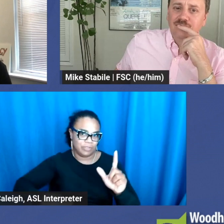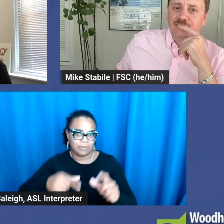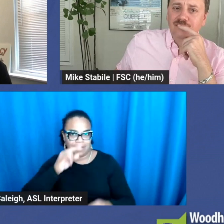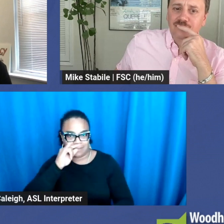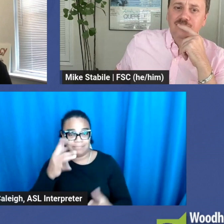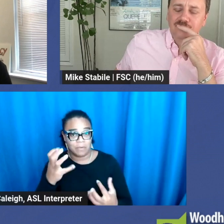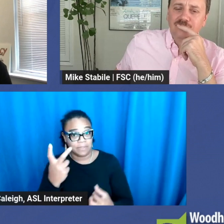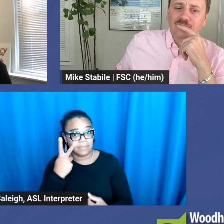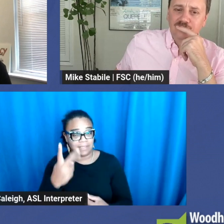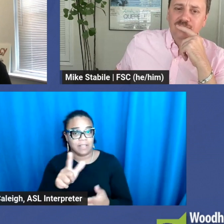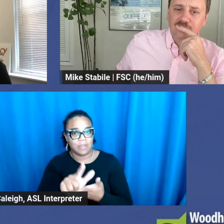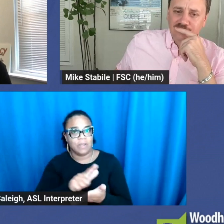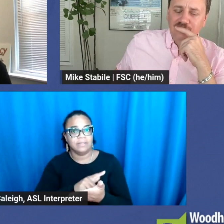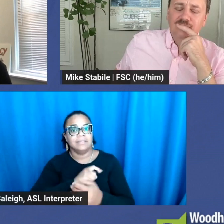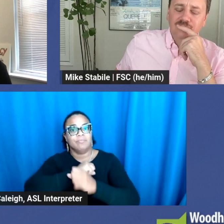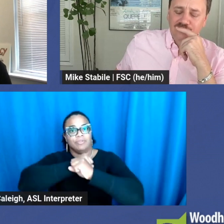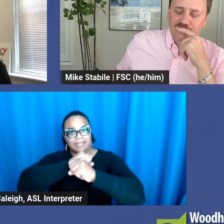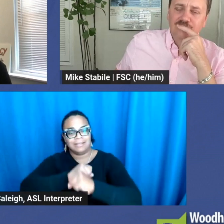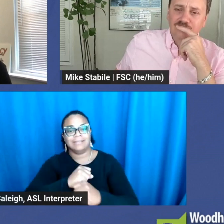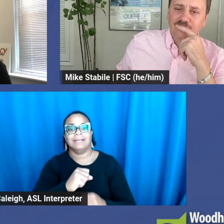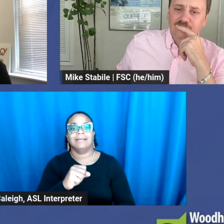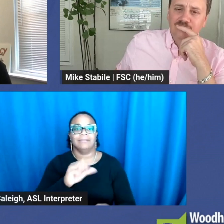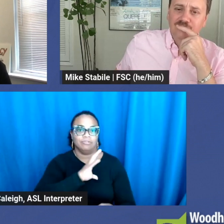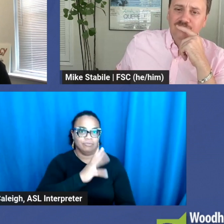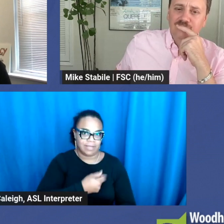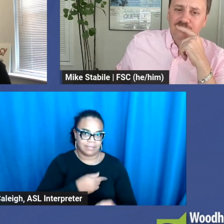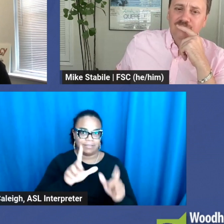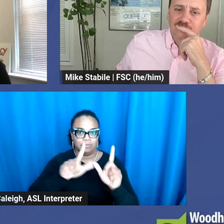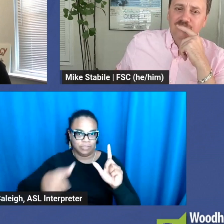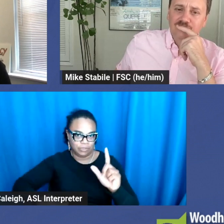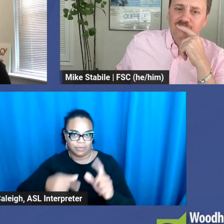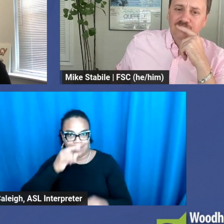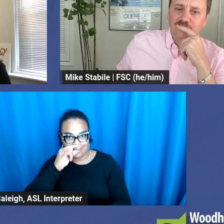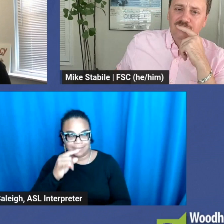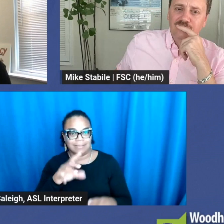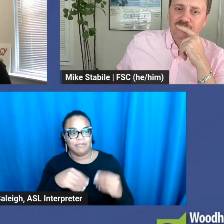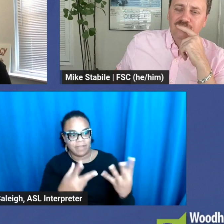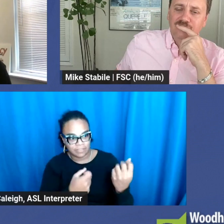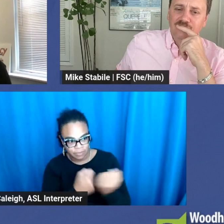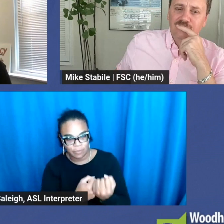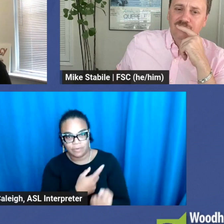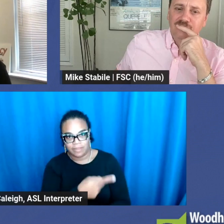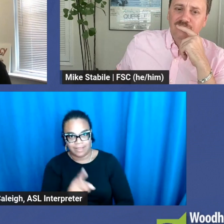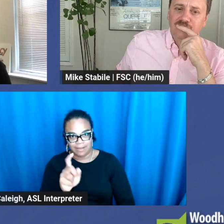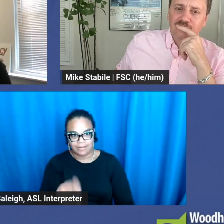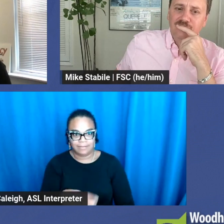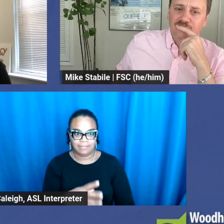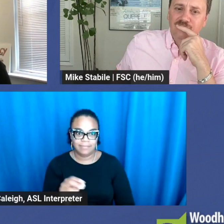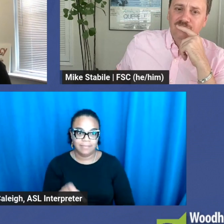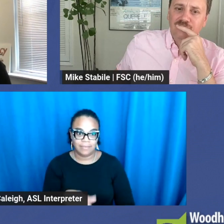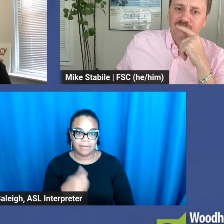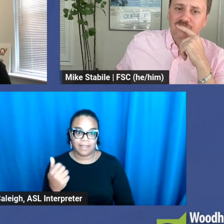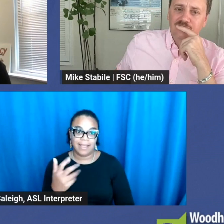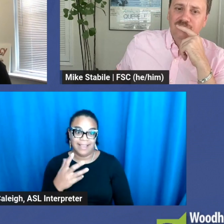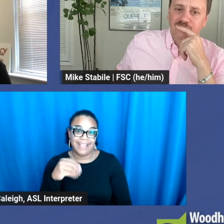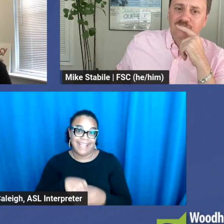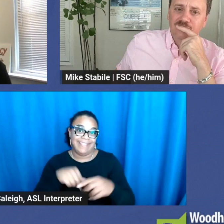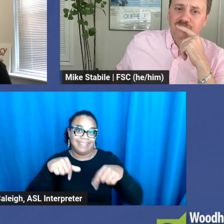LGBT kids, providing trans kids with support that they need in an otherwise very transphobic